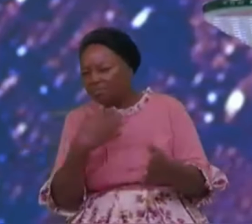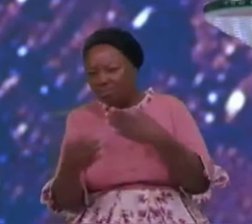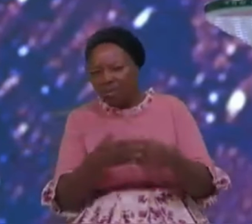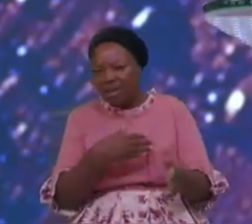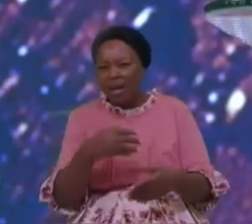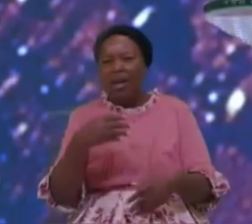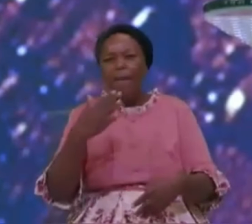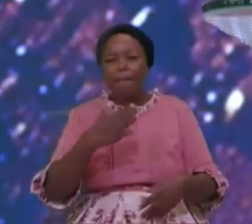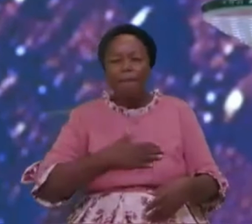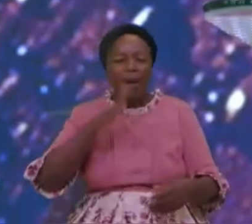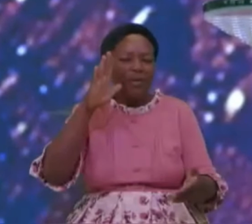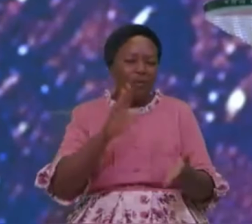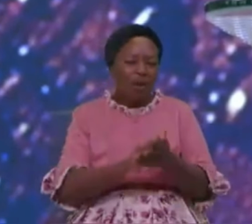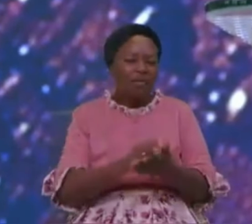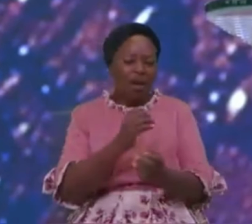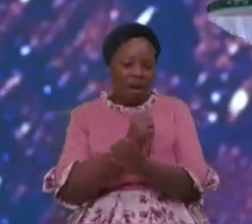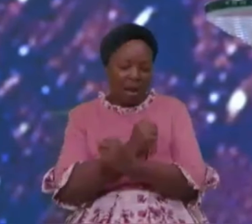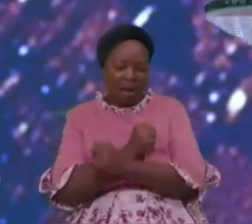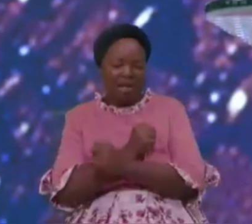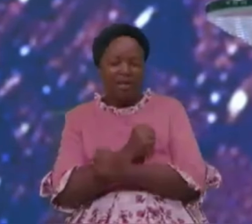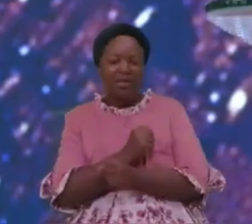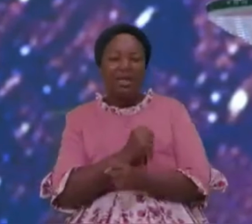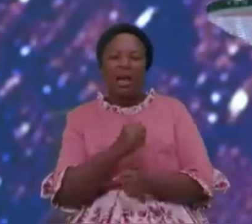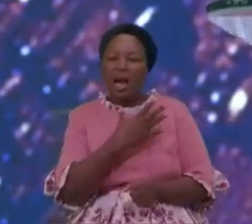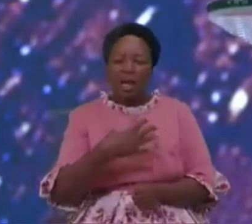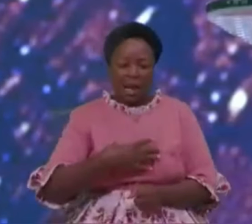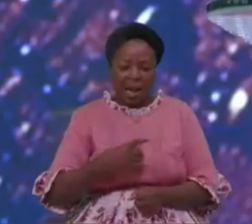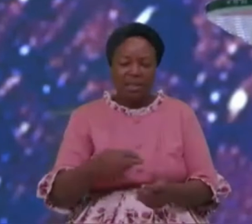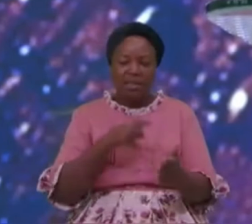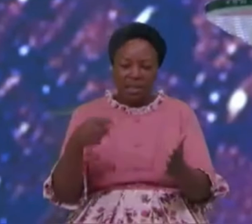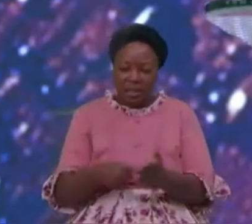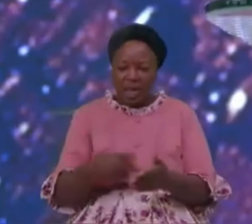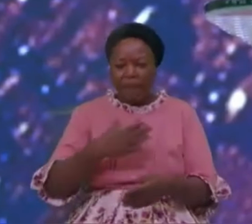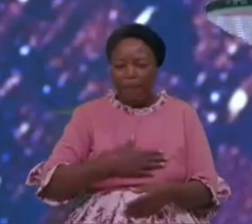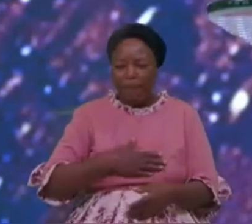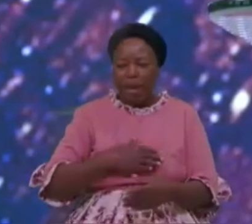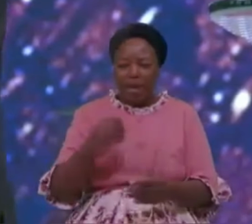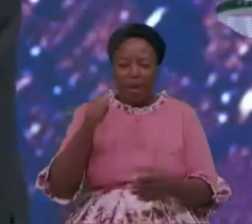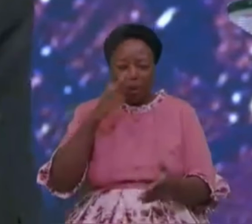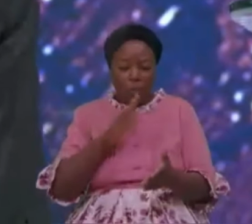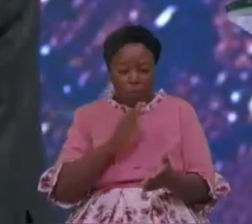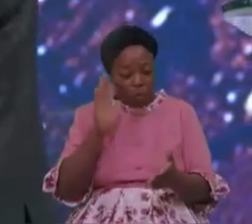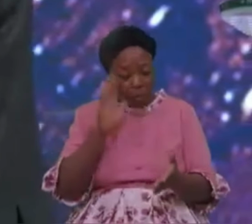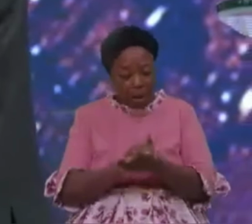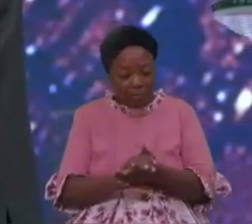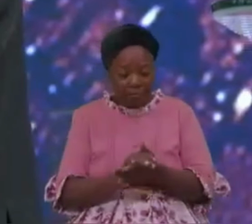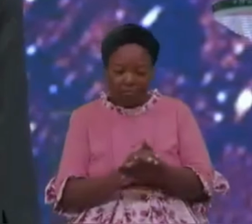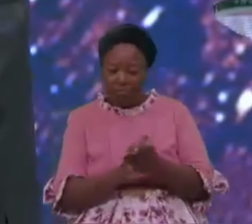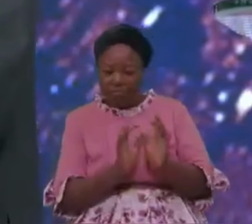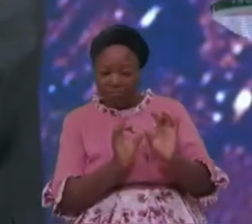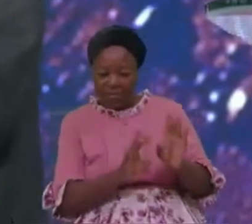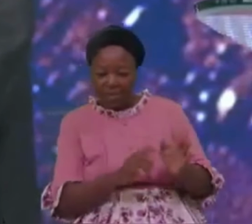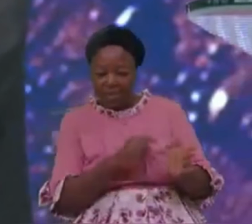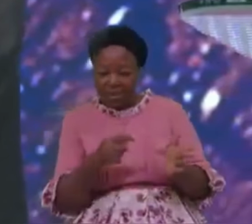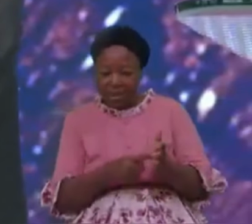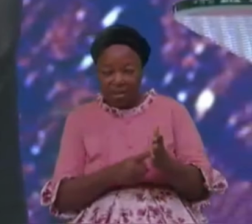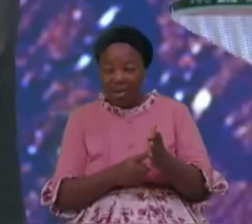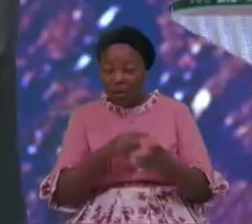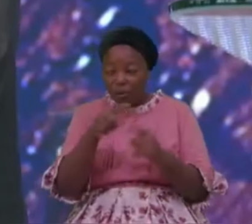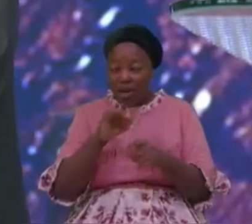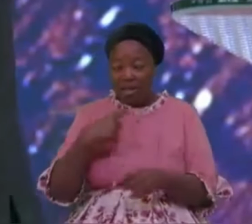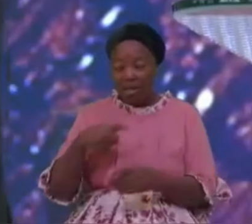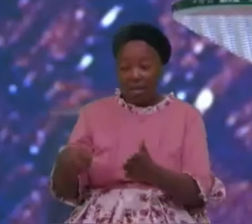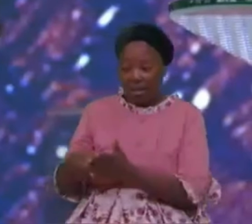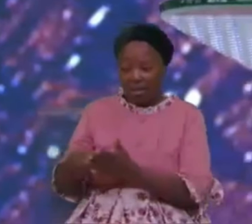wife likes this. My wife does not like this. When I say this, even though it's the